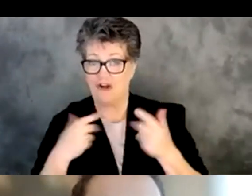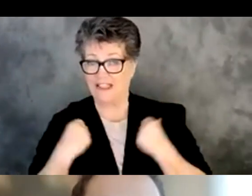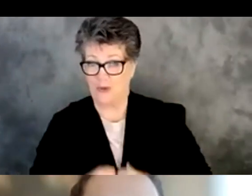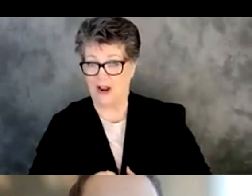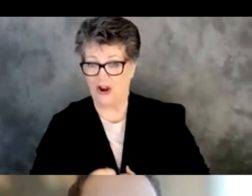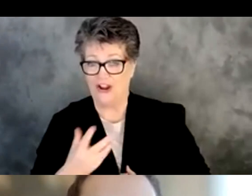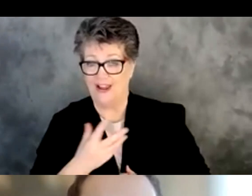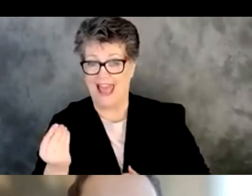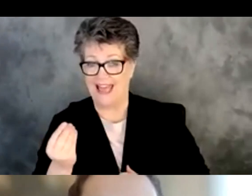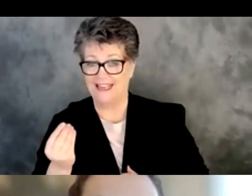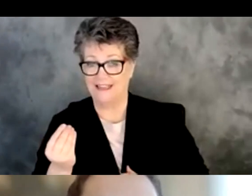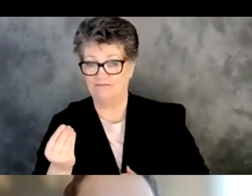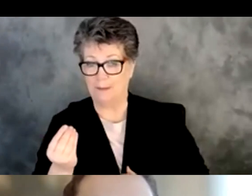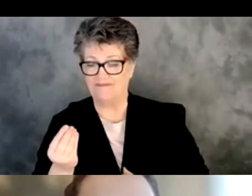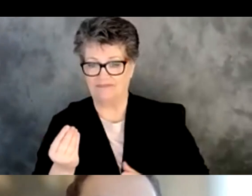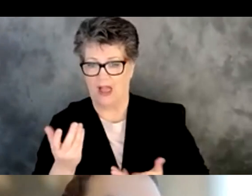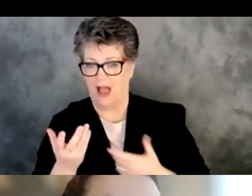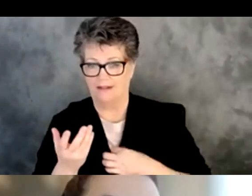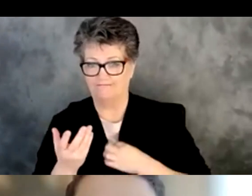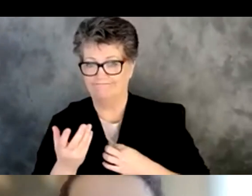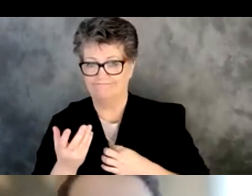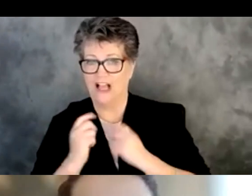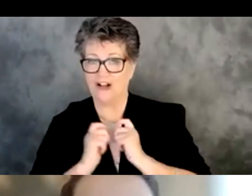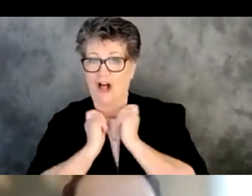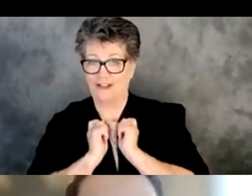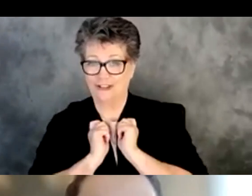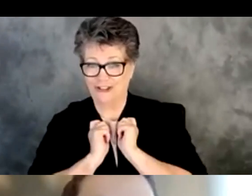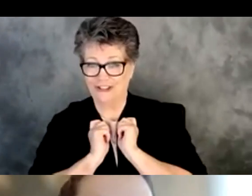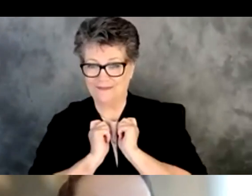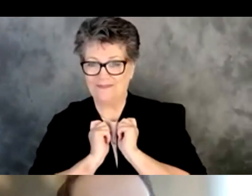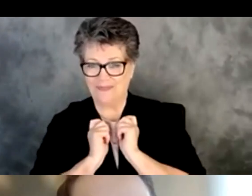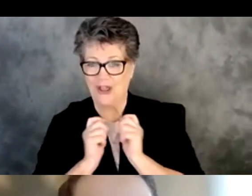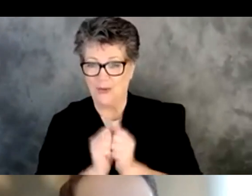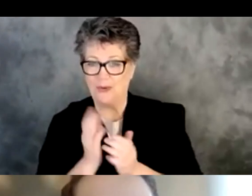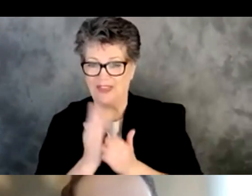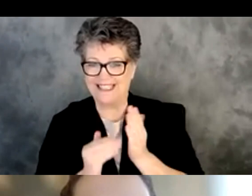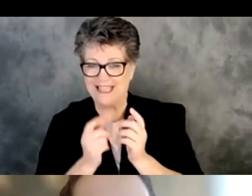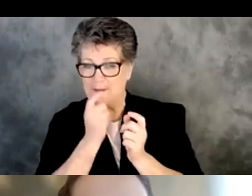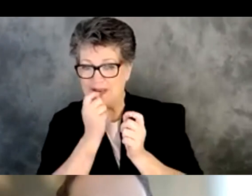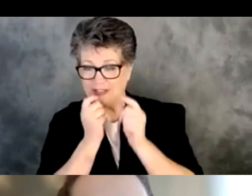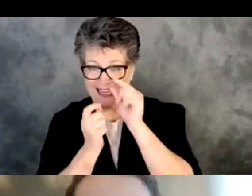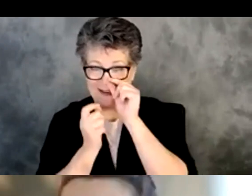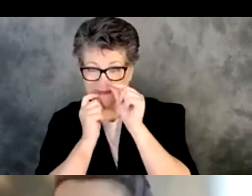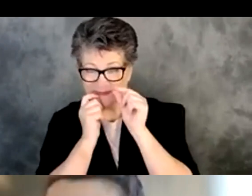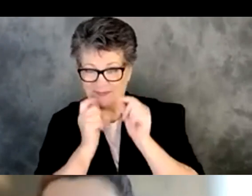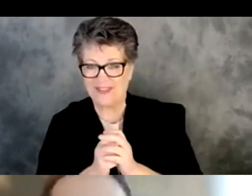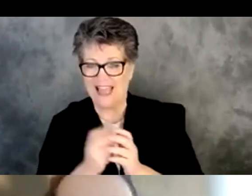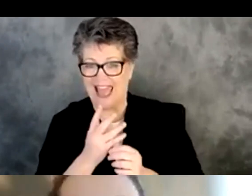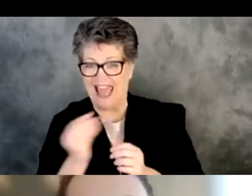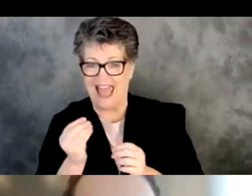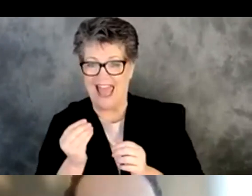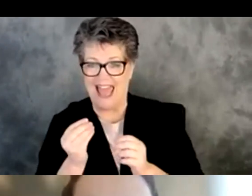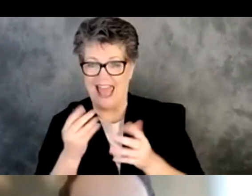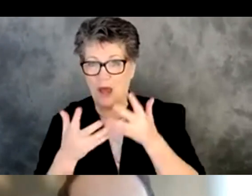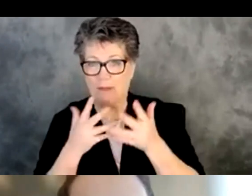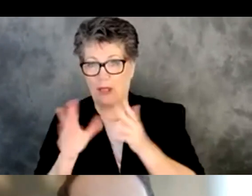and a collared shirt with some piercings on my nose and lip and a blurred